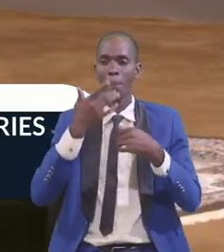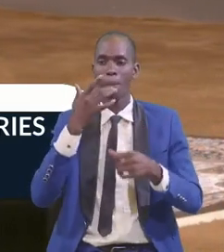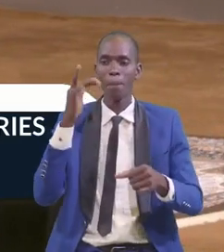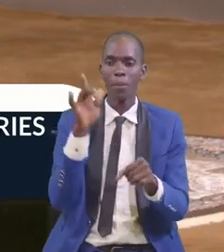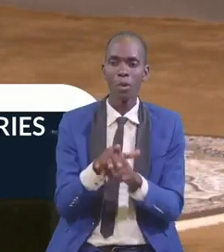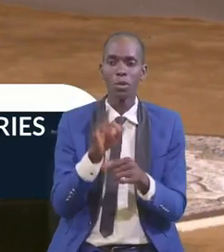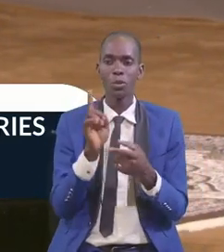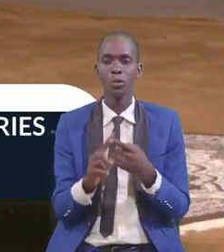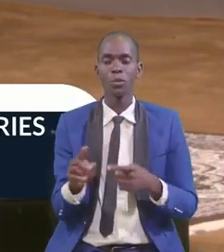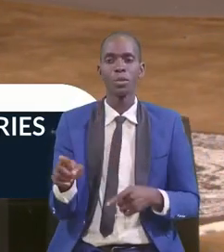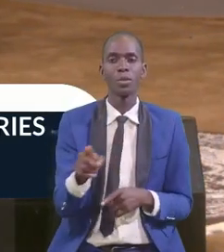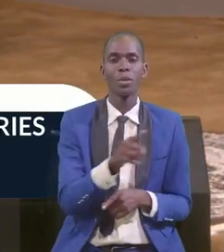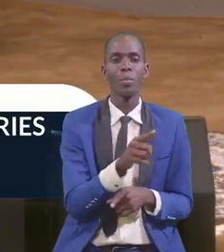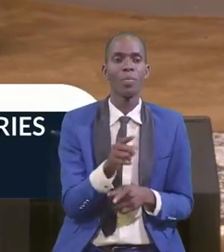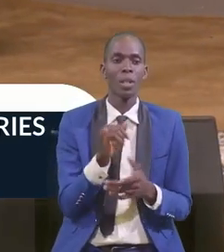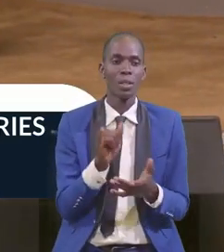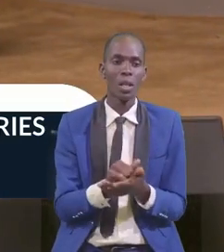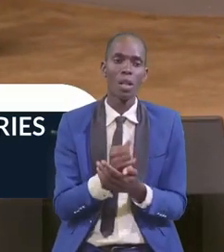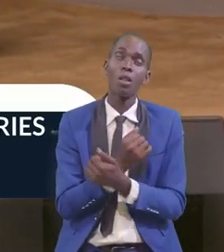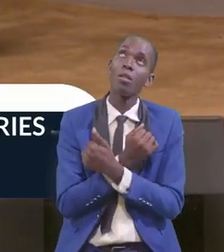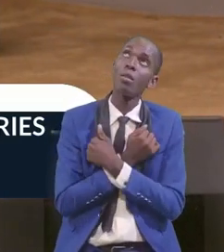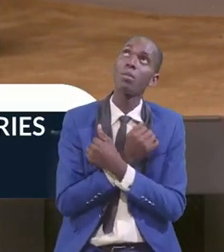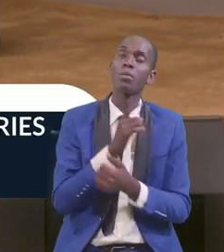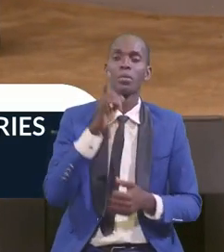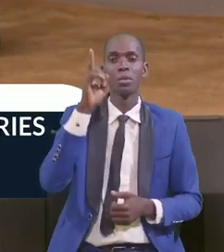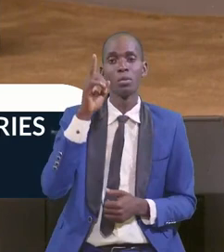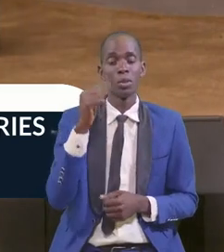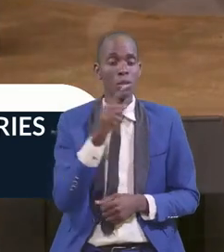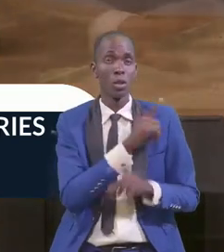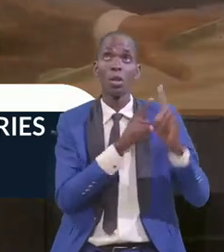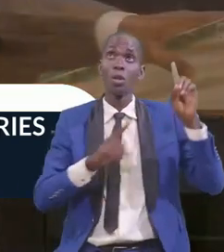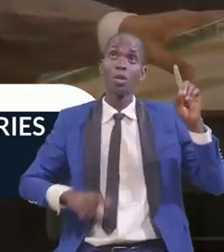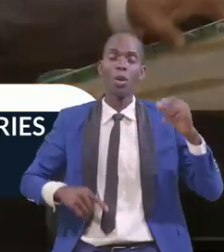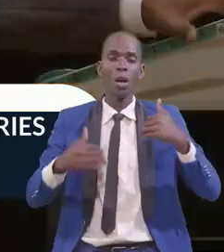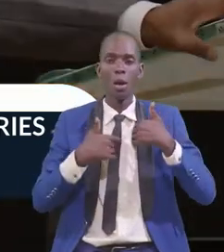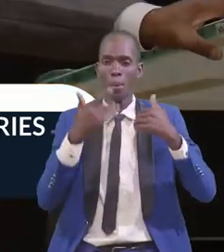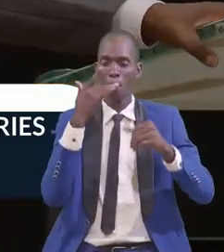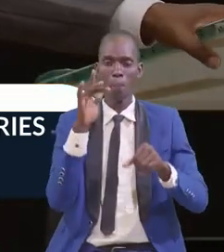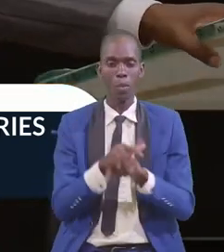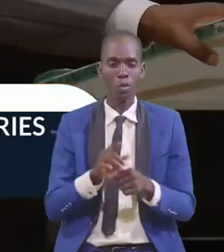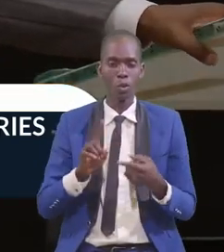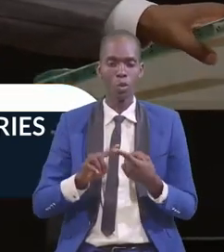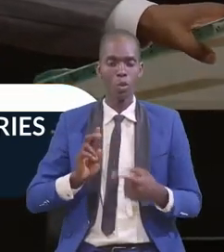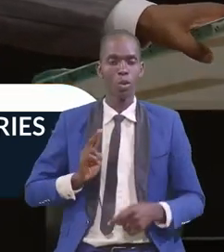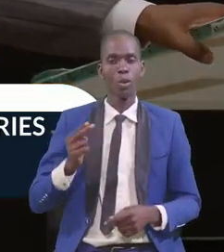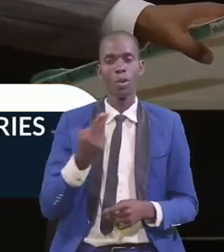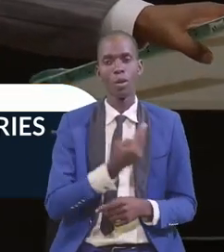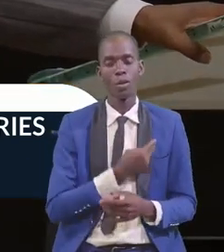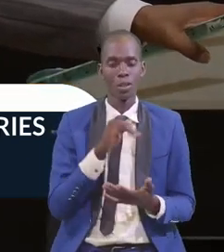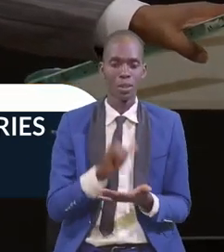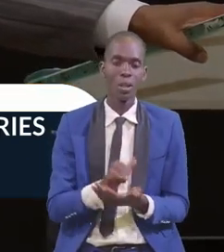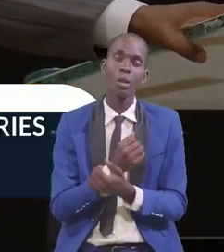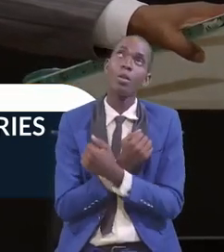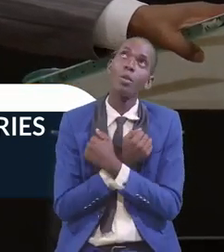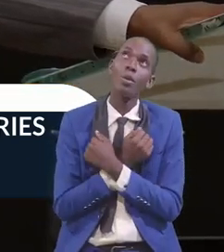to them that love him. The Lord has promised to us that love